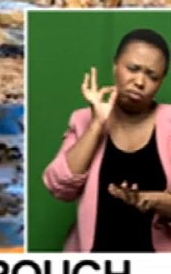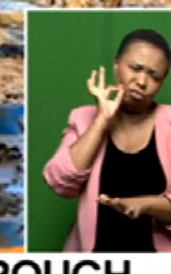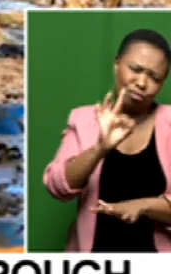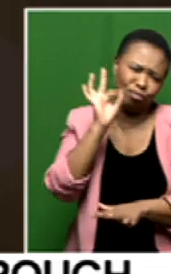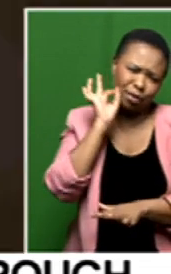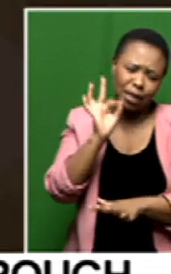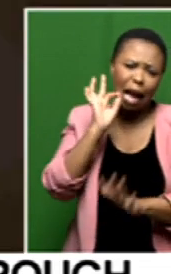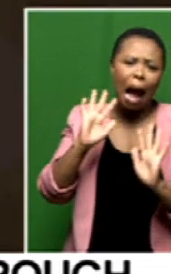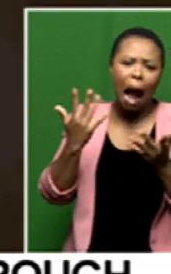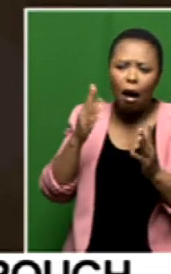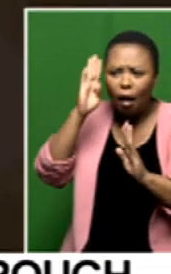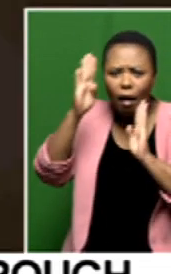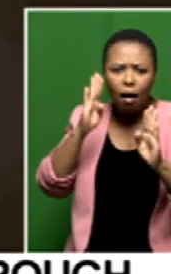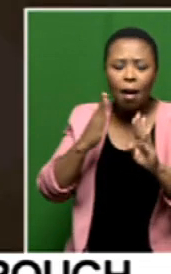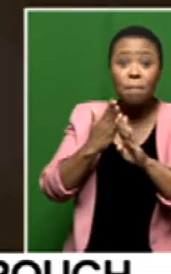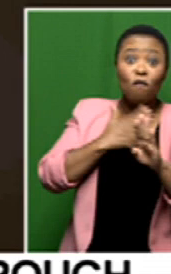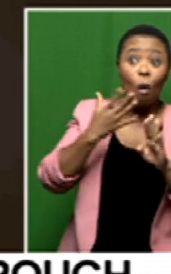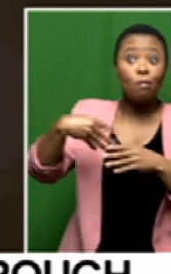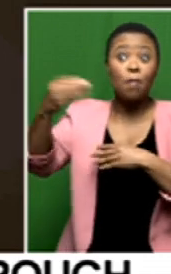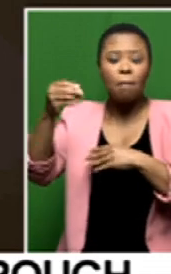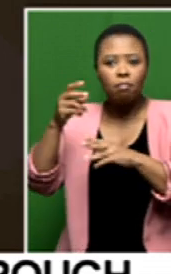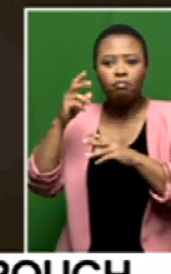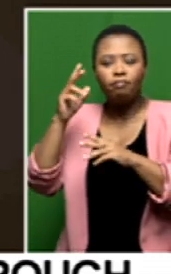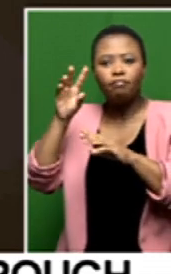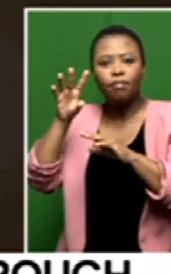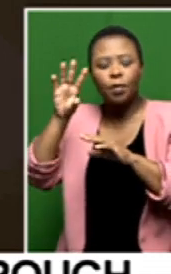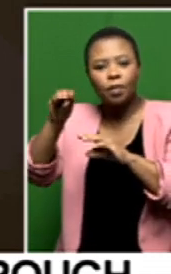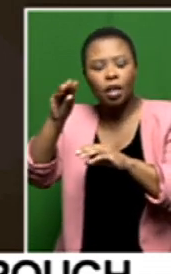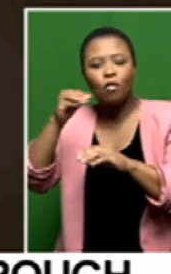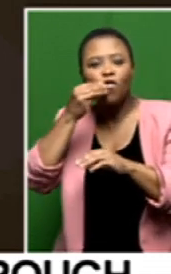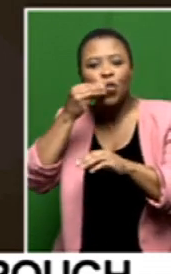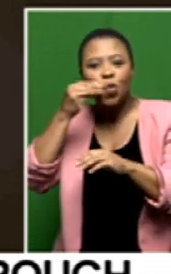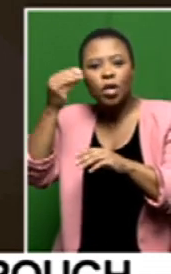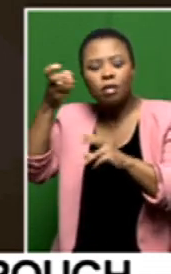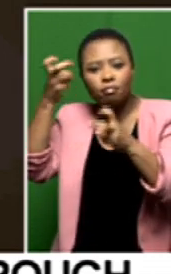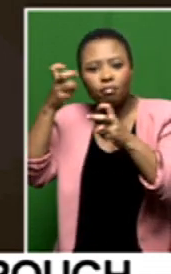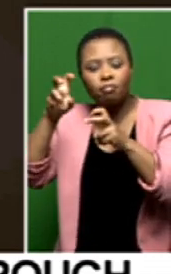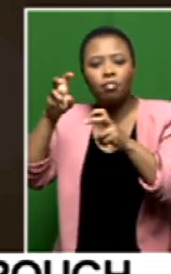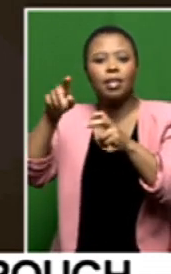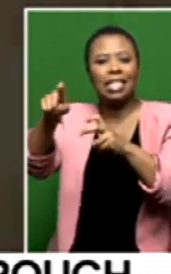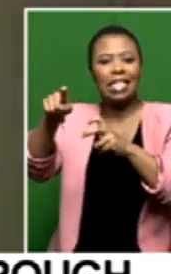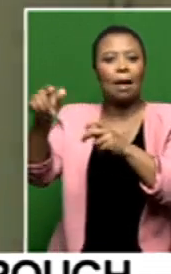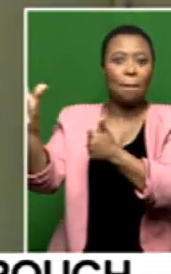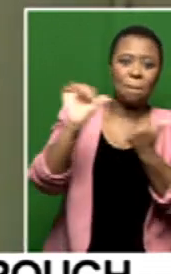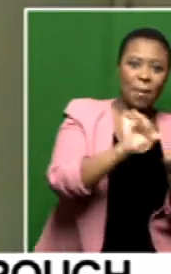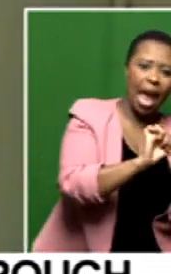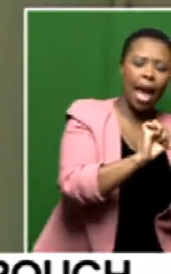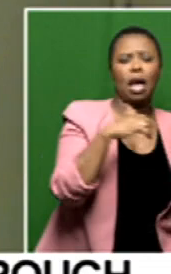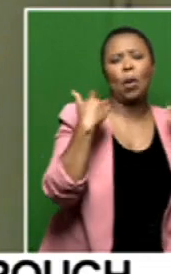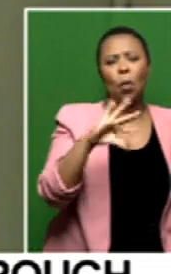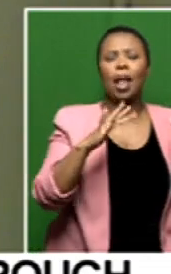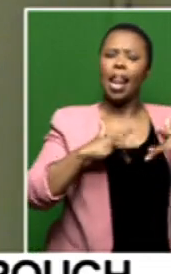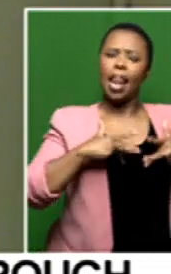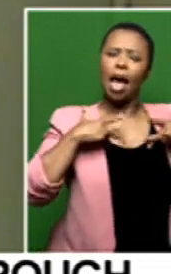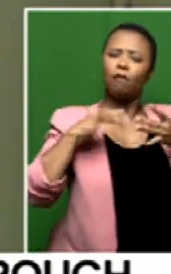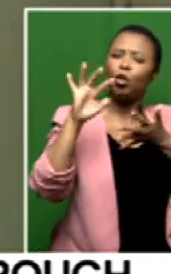see how they act before they go off to hunt. And then we've got pictures of them hunting. So, yeah, we really try and tell the life story